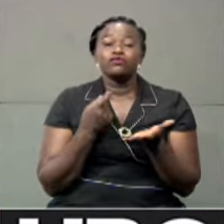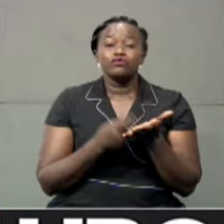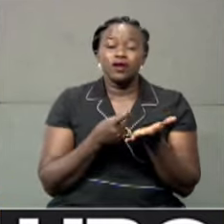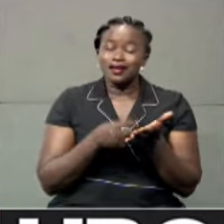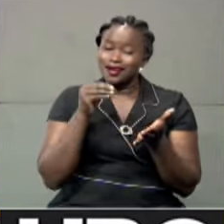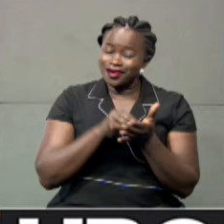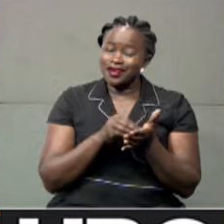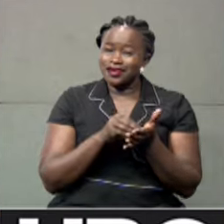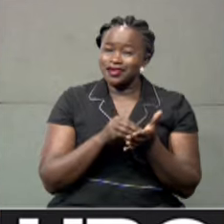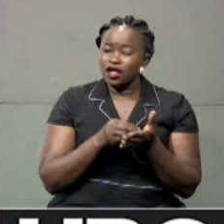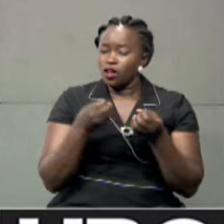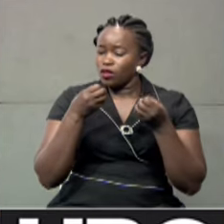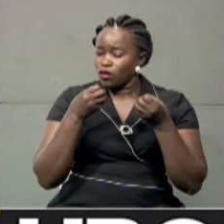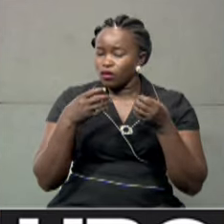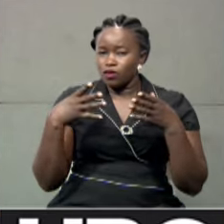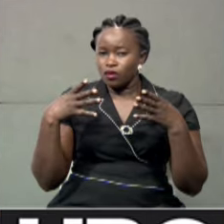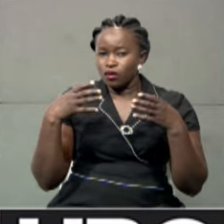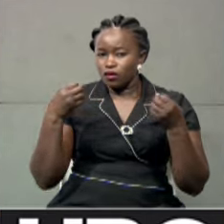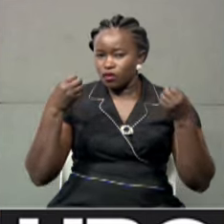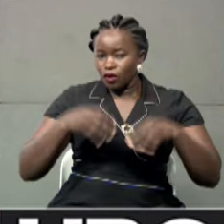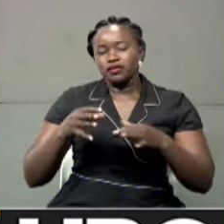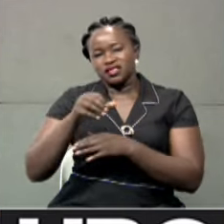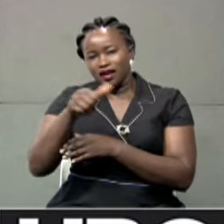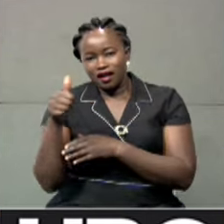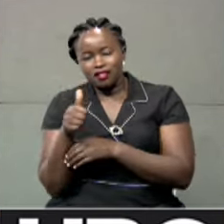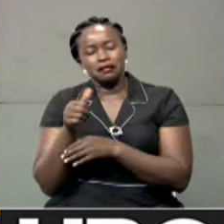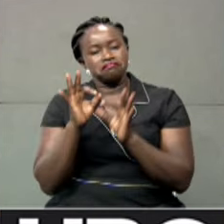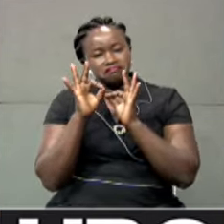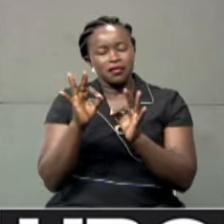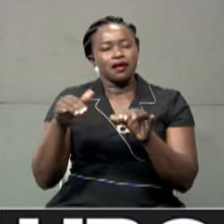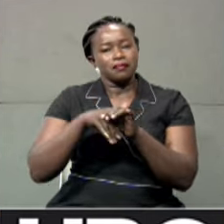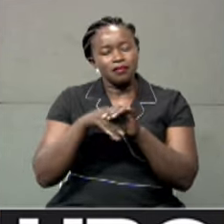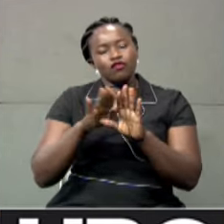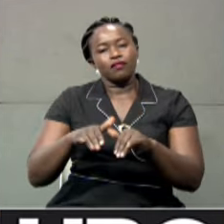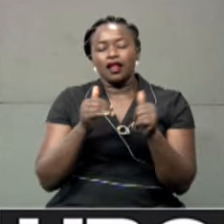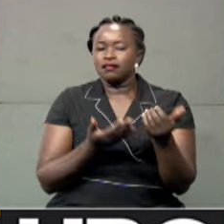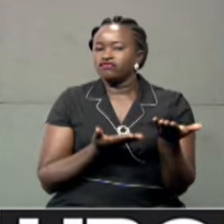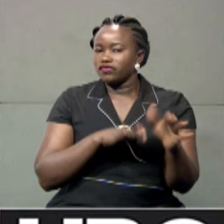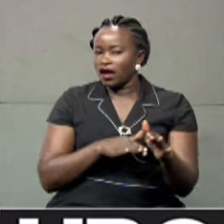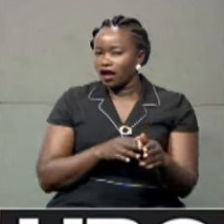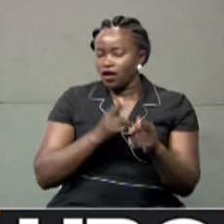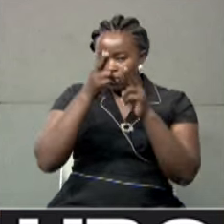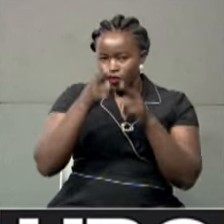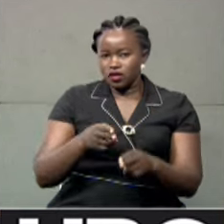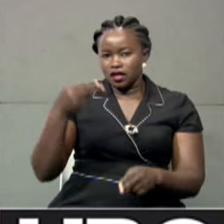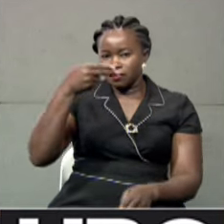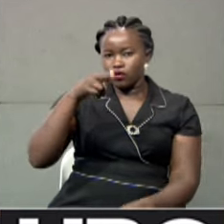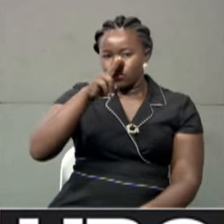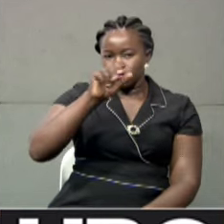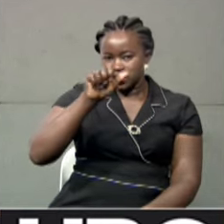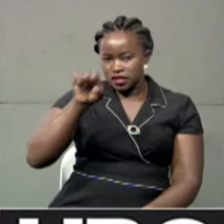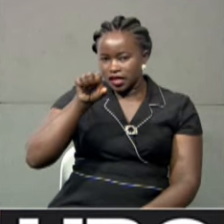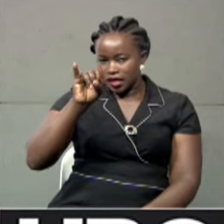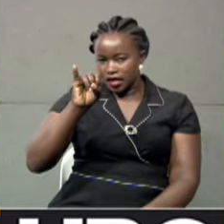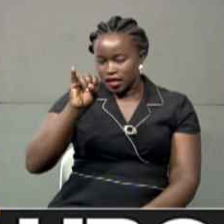lost another eminent former legislator, Honorable Hussein Chanjo, the